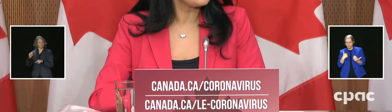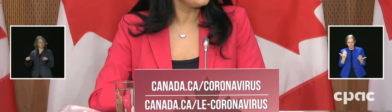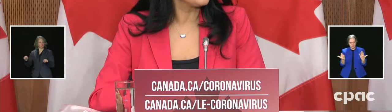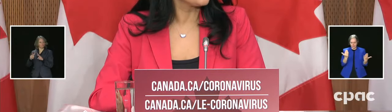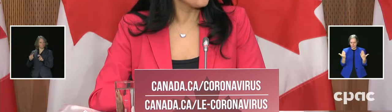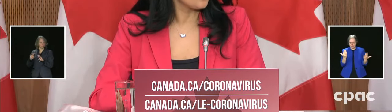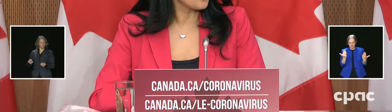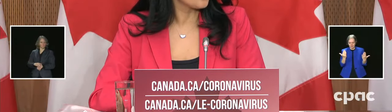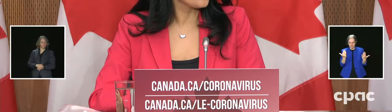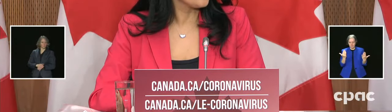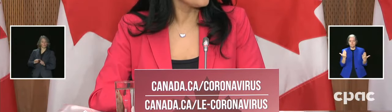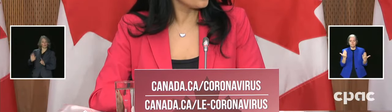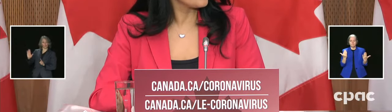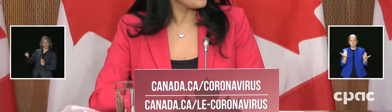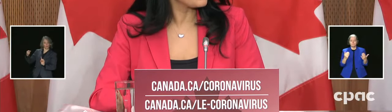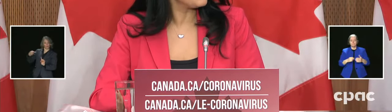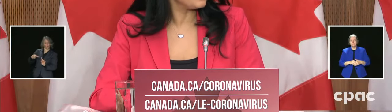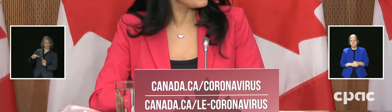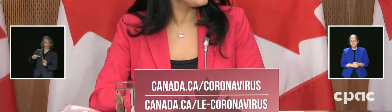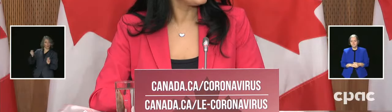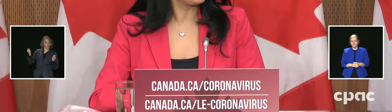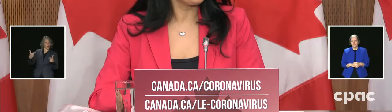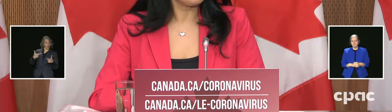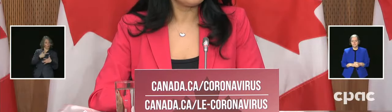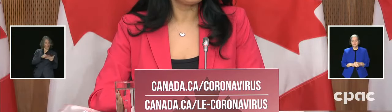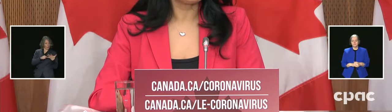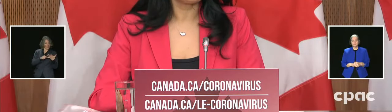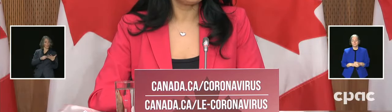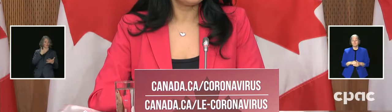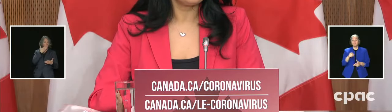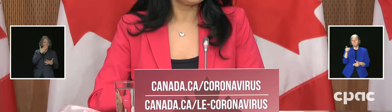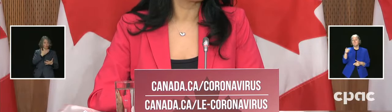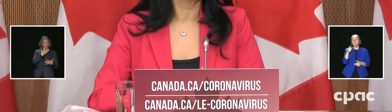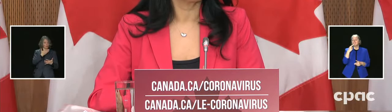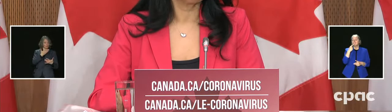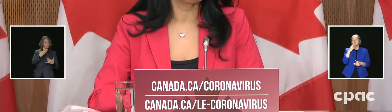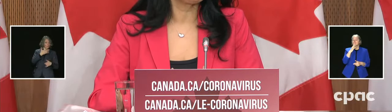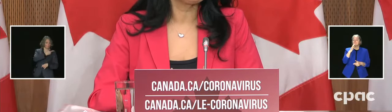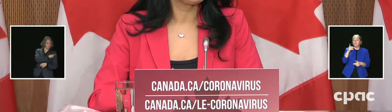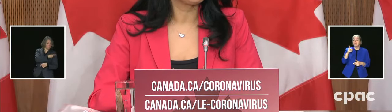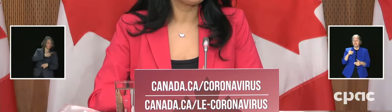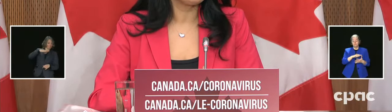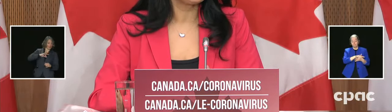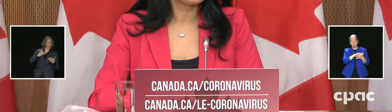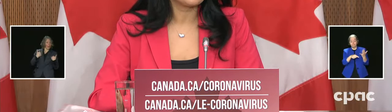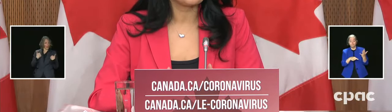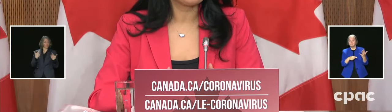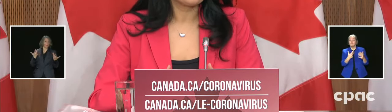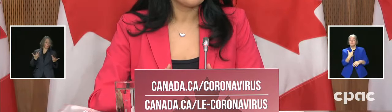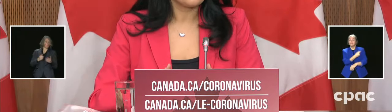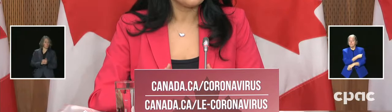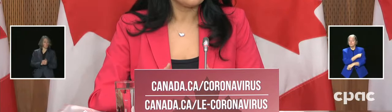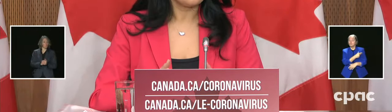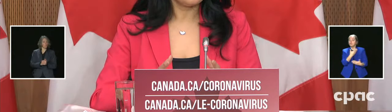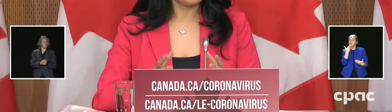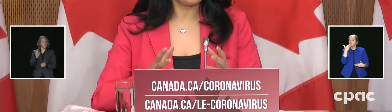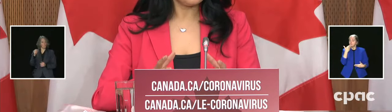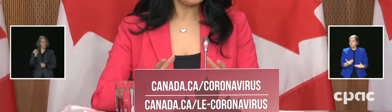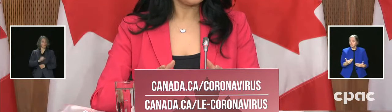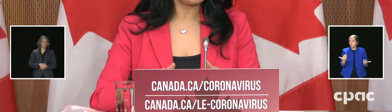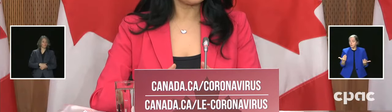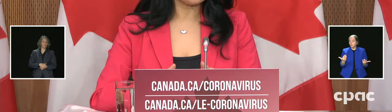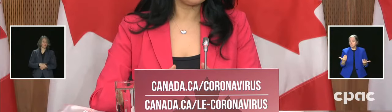the vaccines are good vaccines. They all do. So, if we think about it,